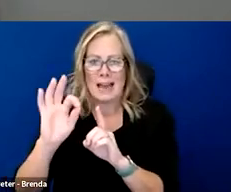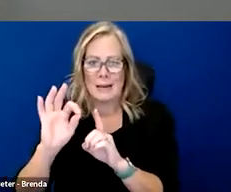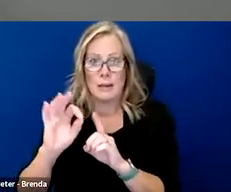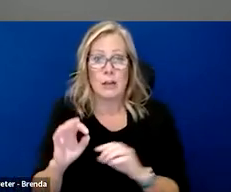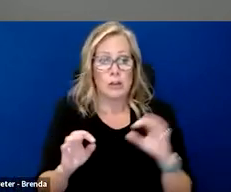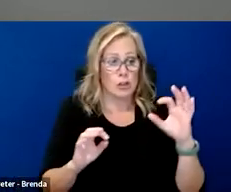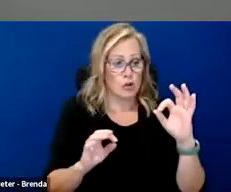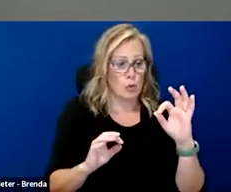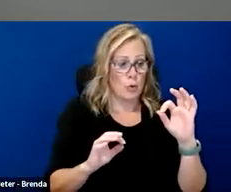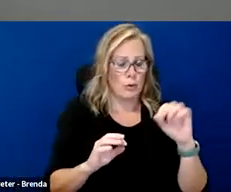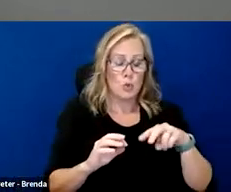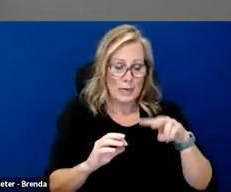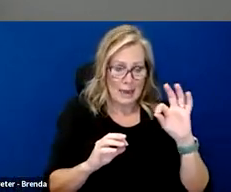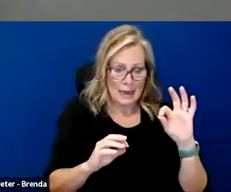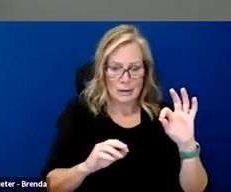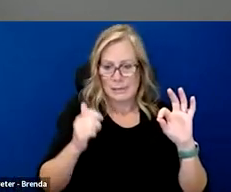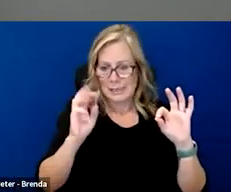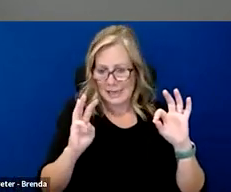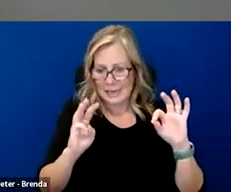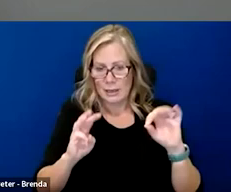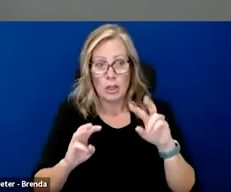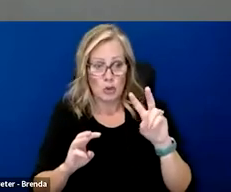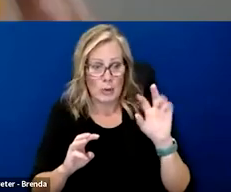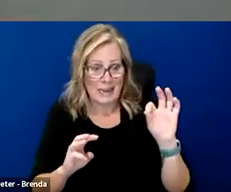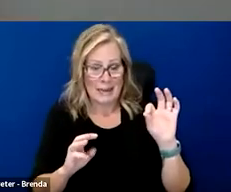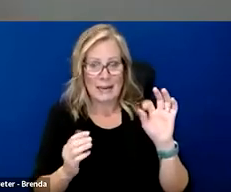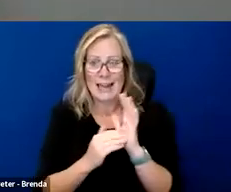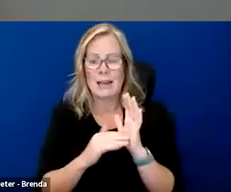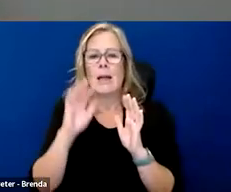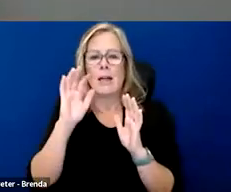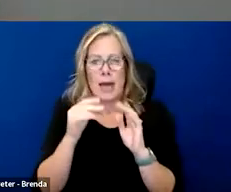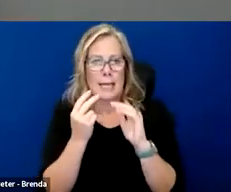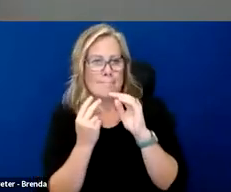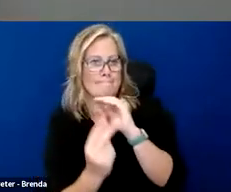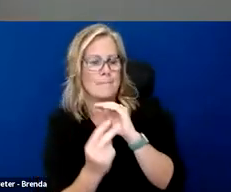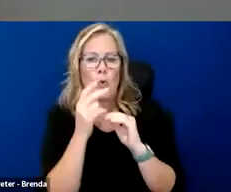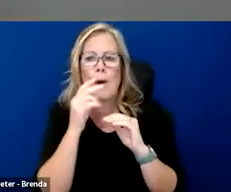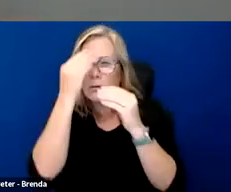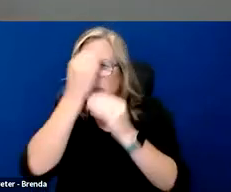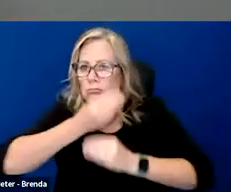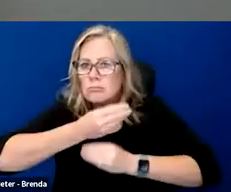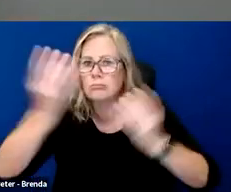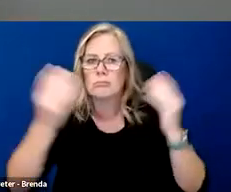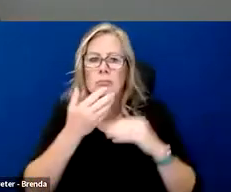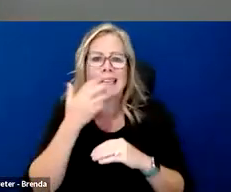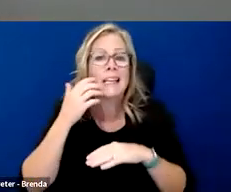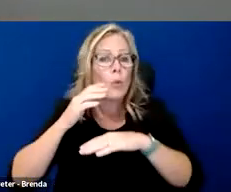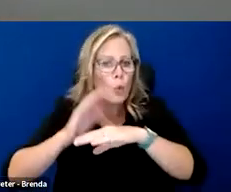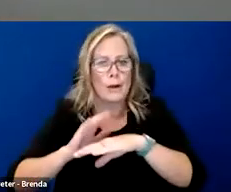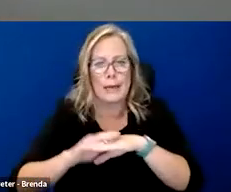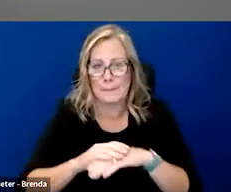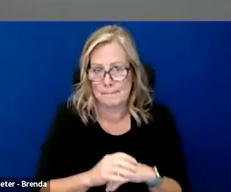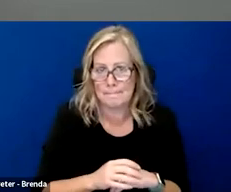29, 16, 29, we see that coming. The province will send out a heat warning.